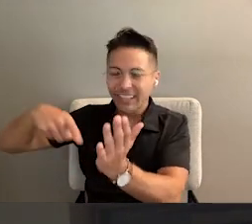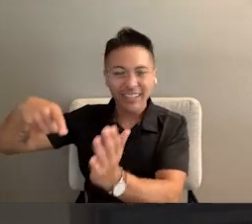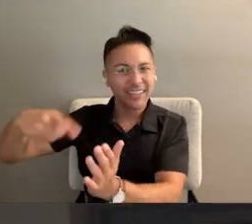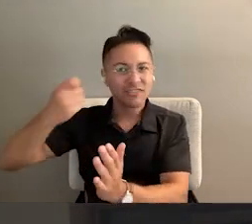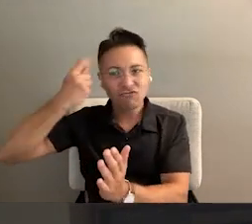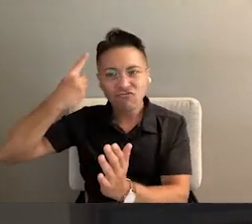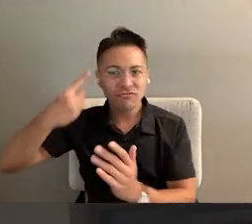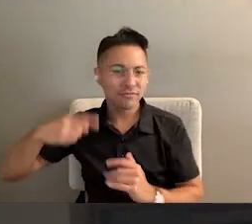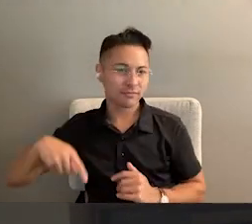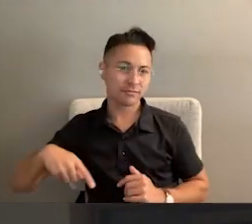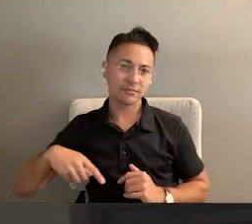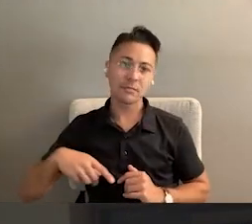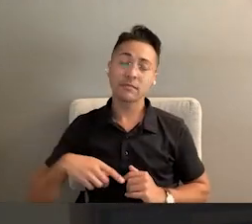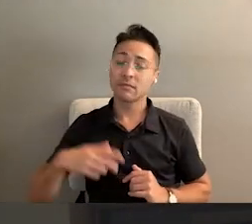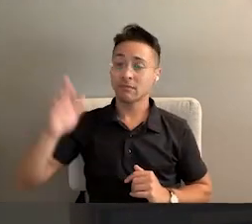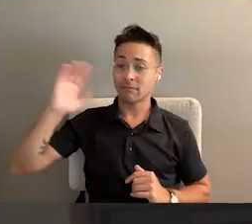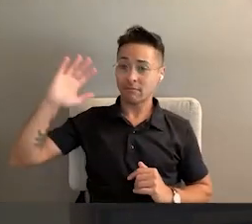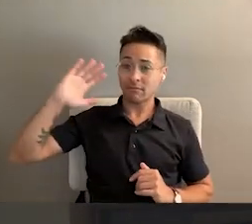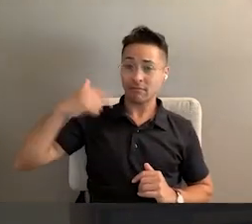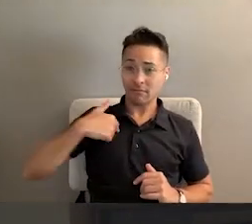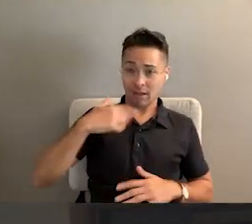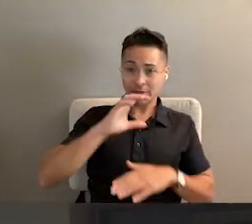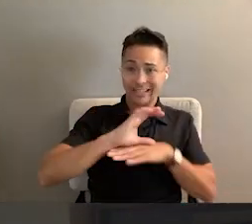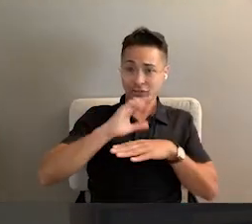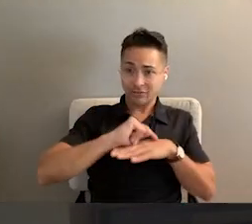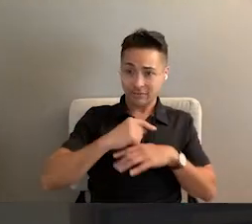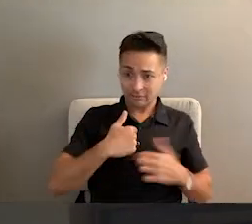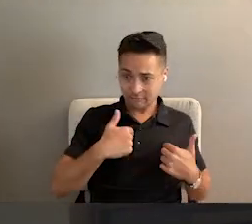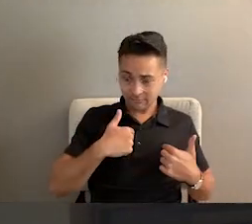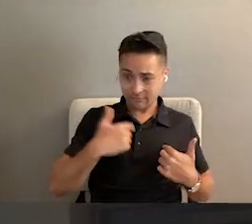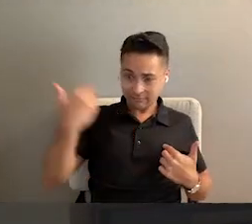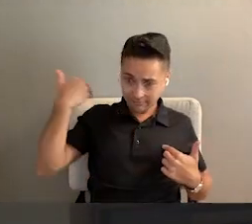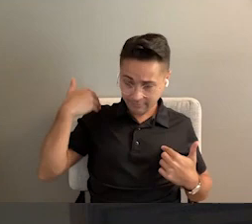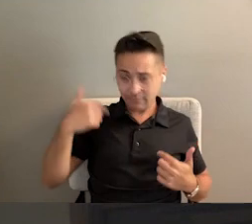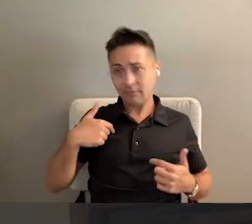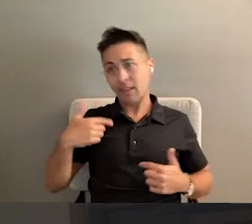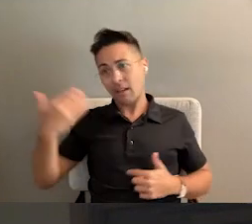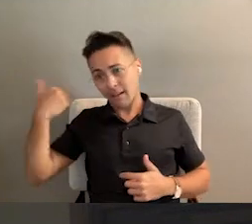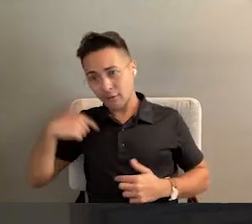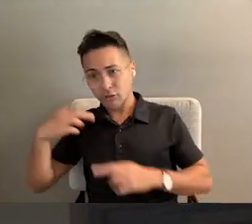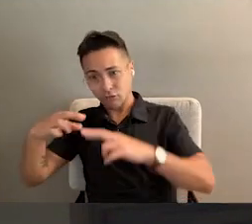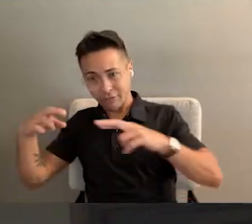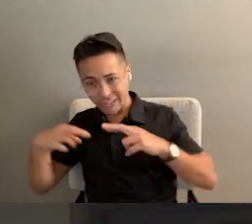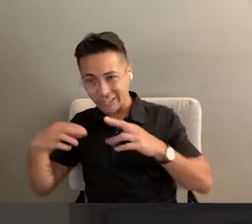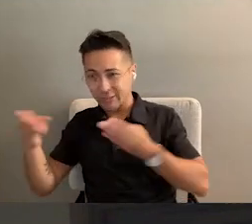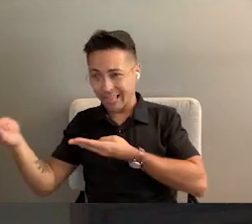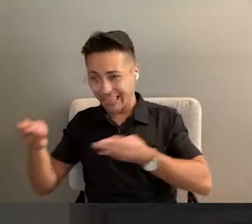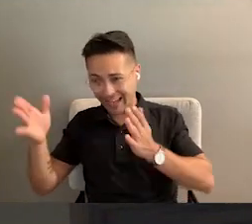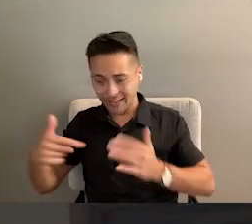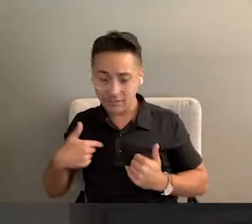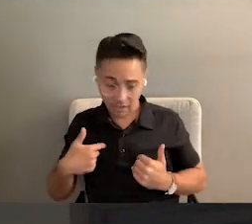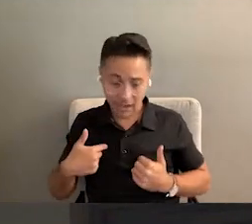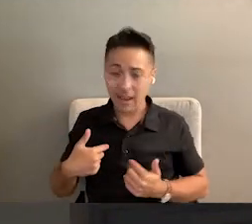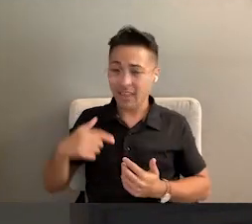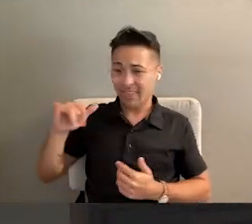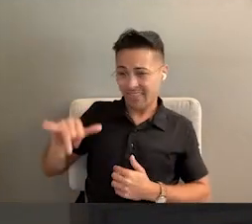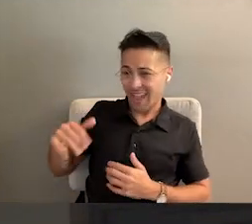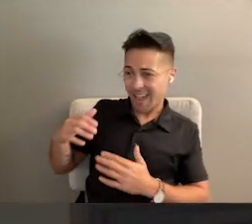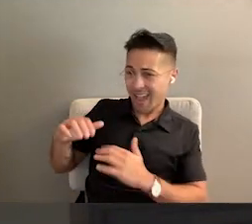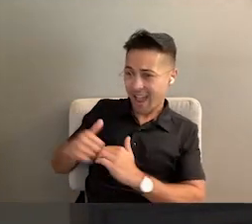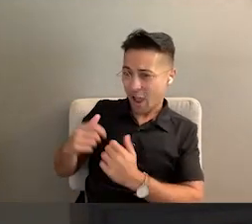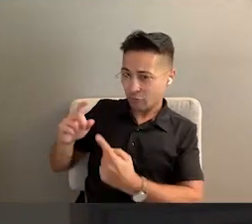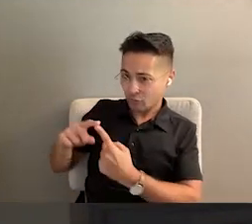down and dirty ins and outs of CDC Plus. It's the day-to-day, right? So when I was a consultant, and when I was a